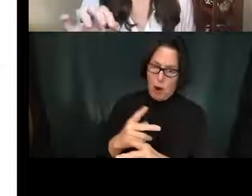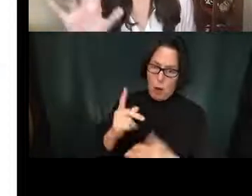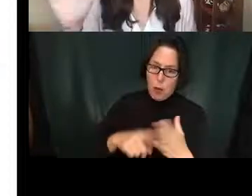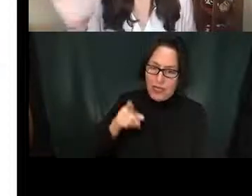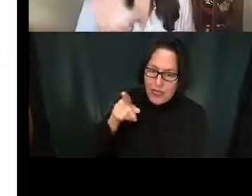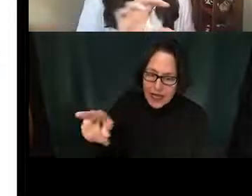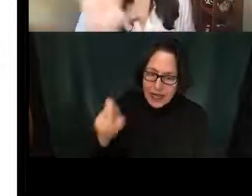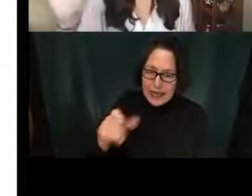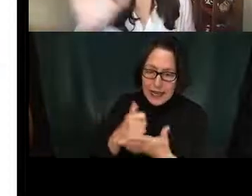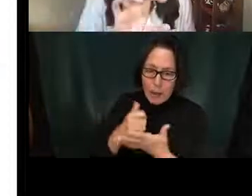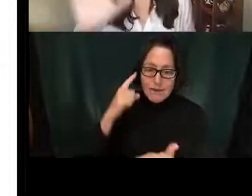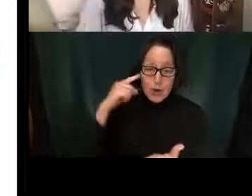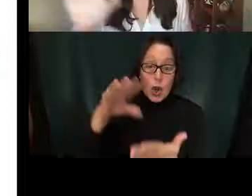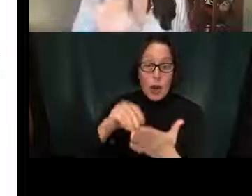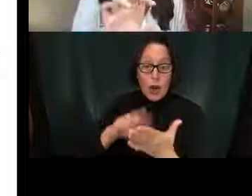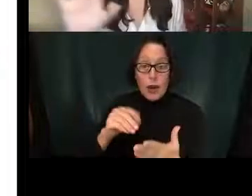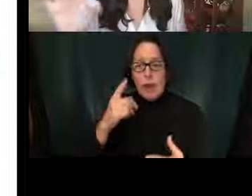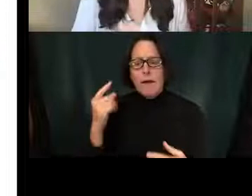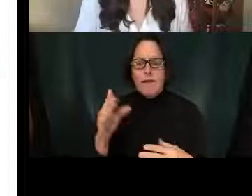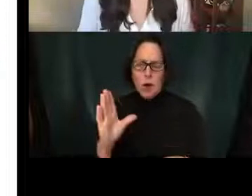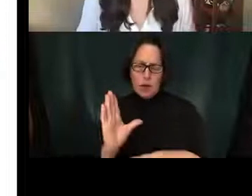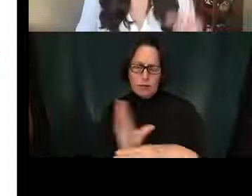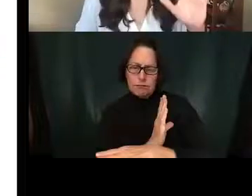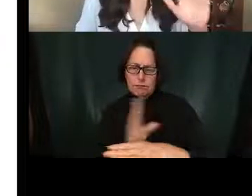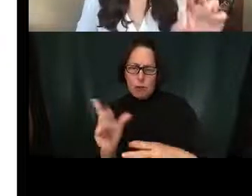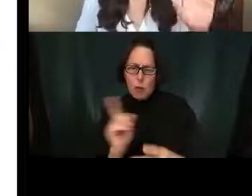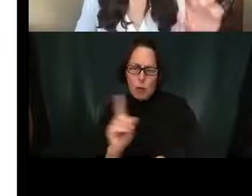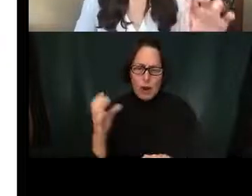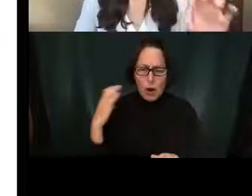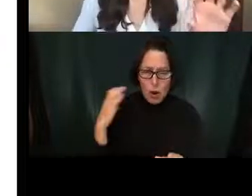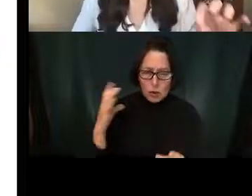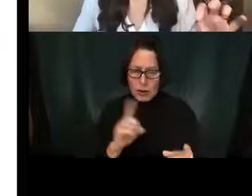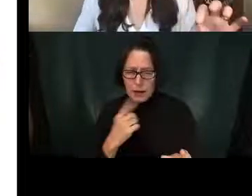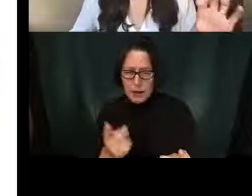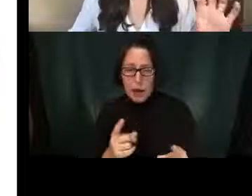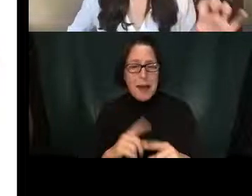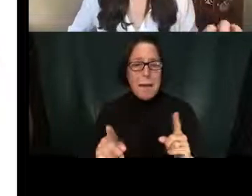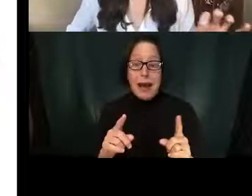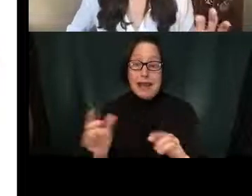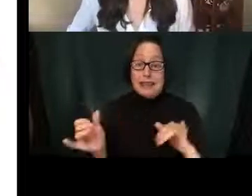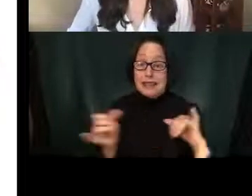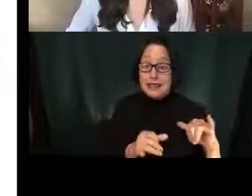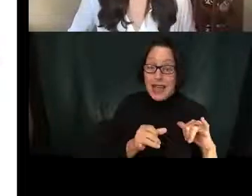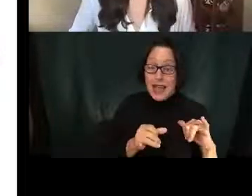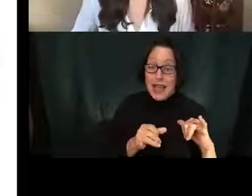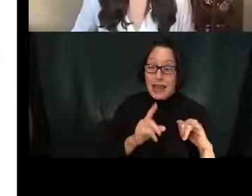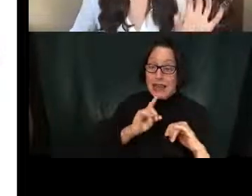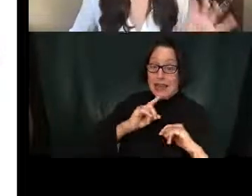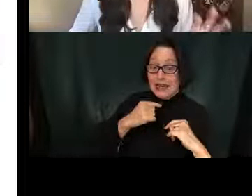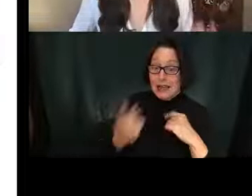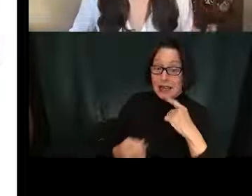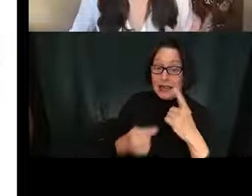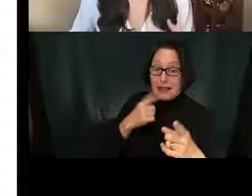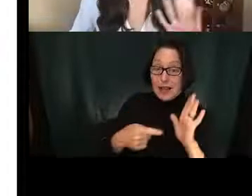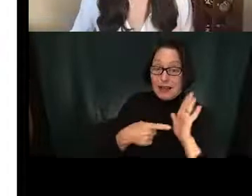learn. And so to navigate this coaching continuum, but to remember not to stay too long in the directive or demonstrating mode,